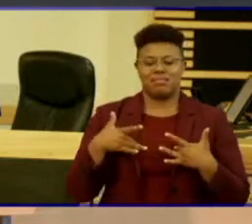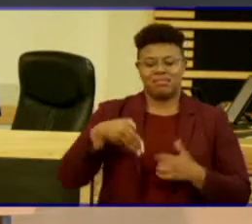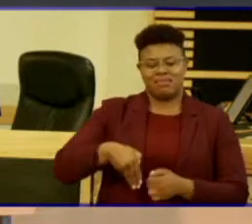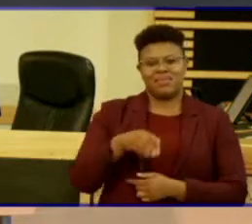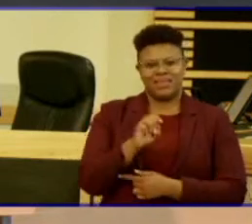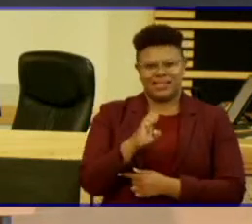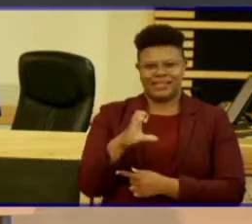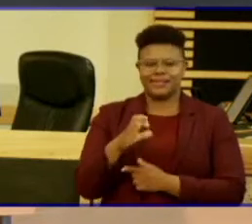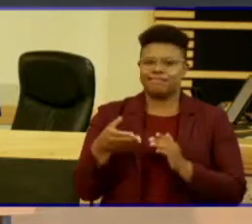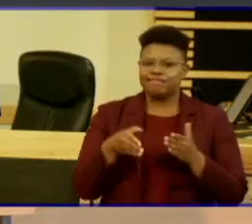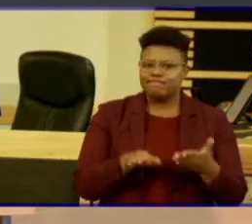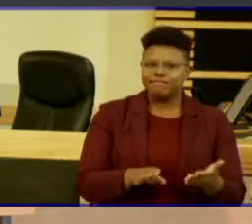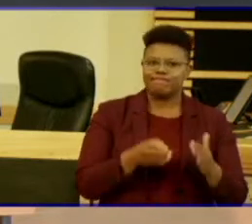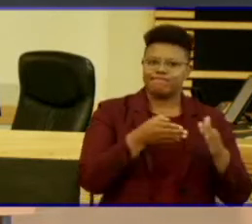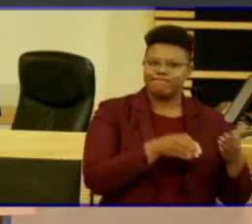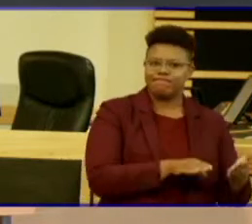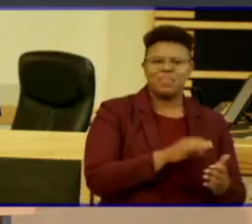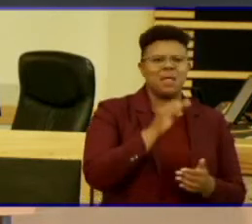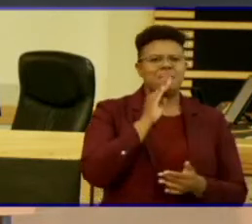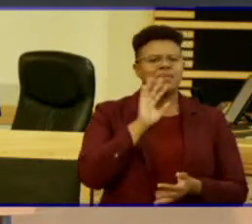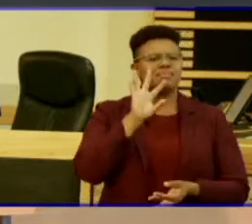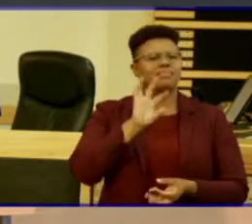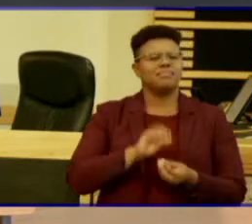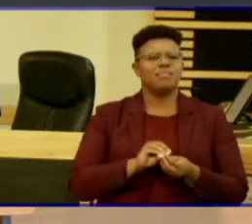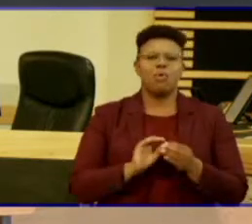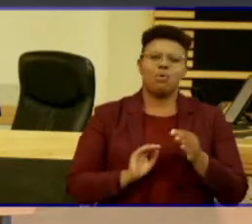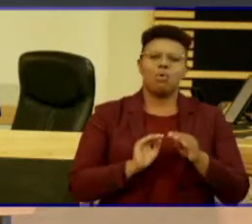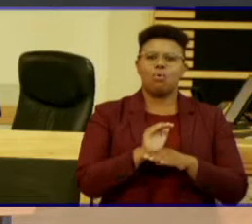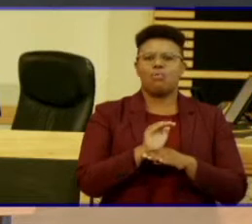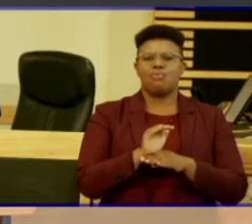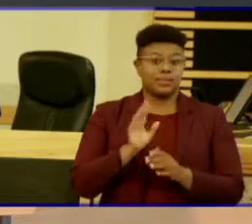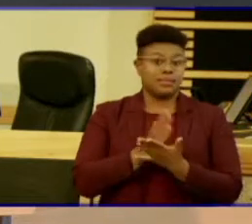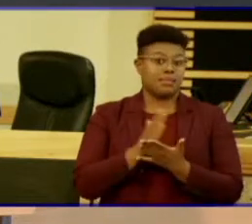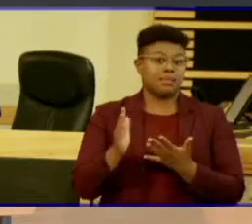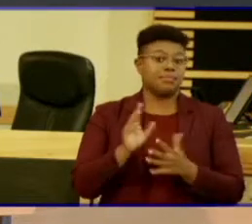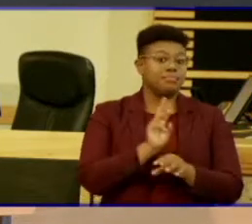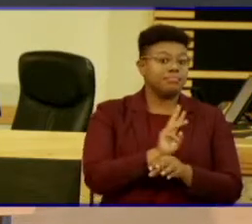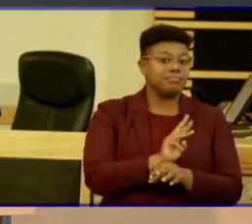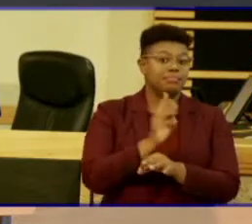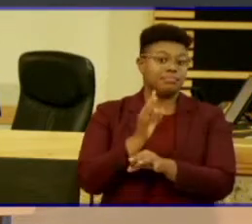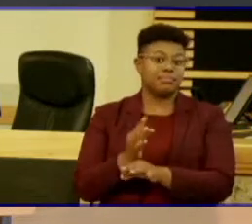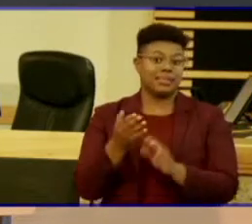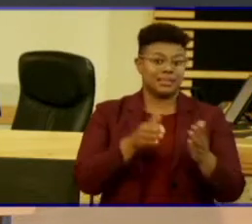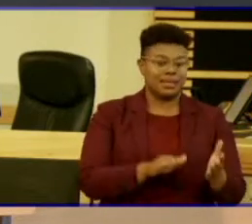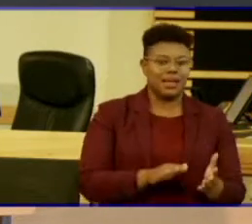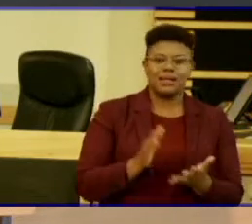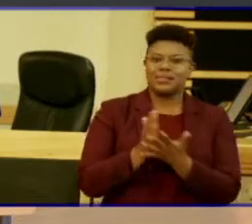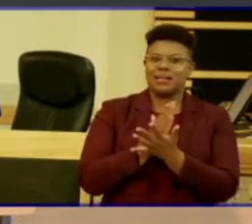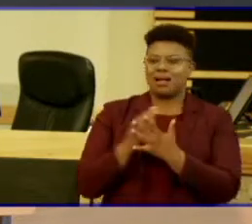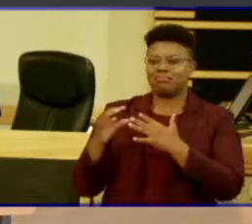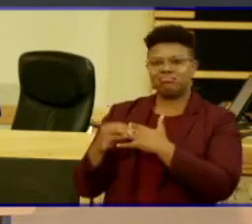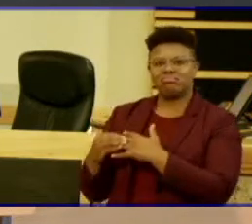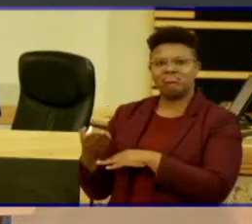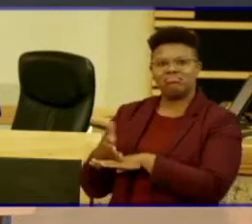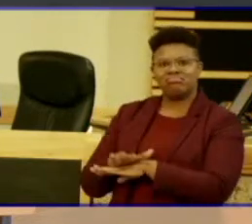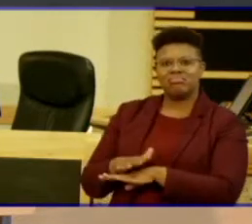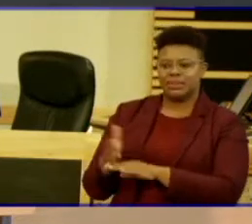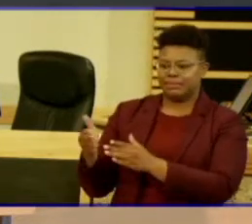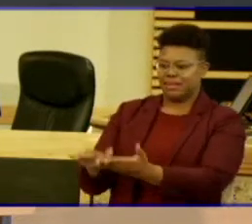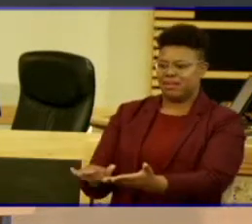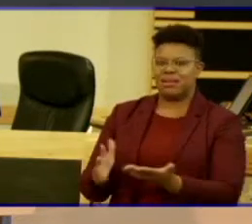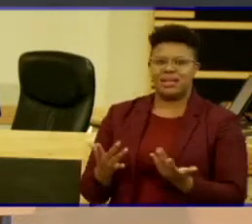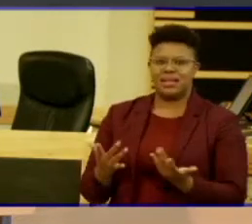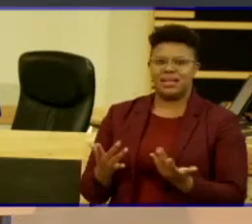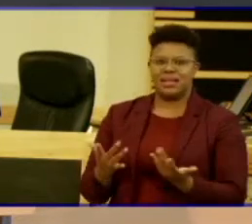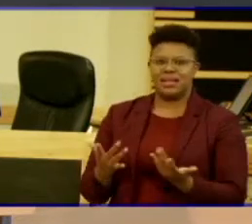lethu abaqabeleyo ngaphaya kwishumi elinanye widows and widowers. Even in